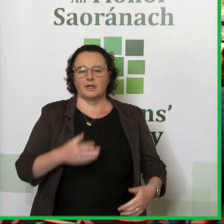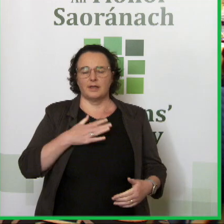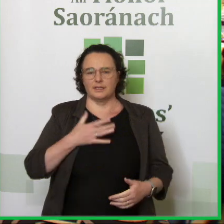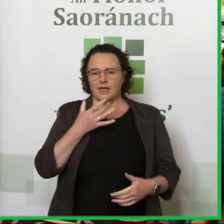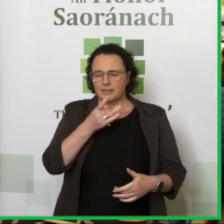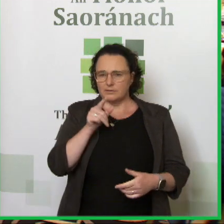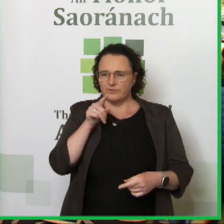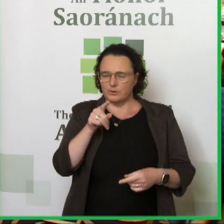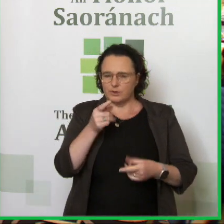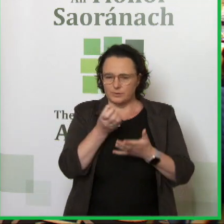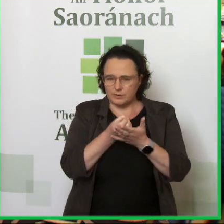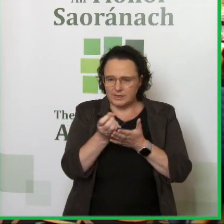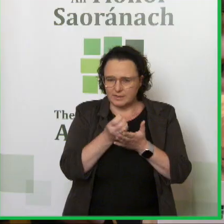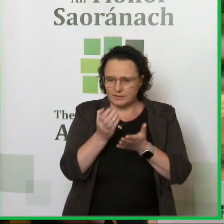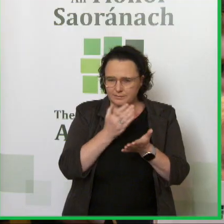by, I guess,